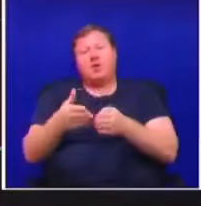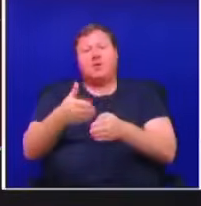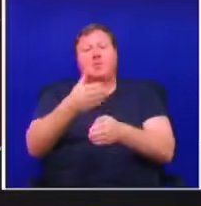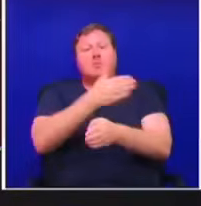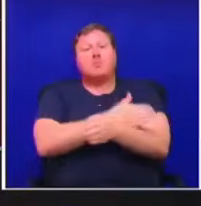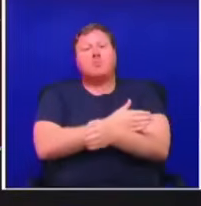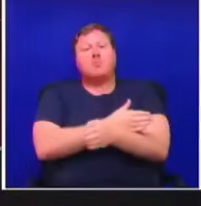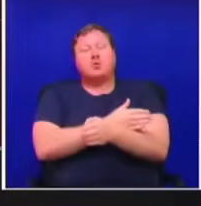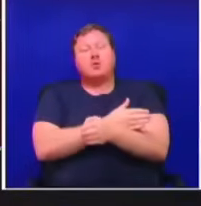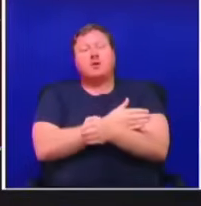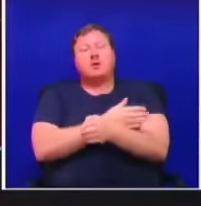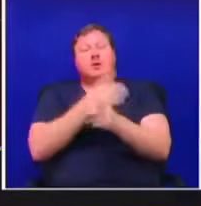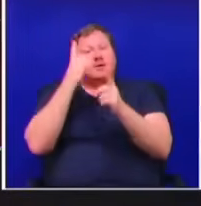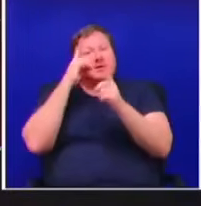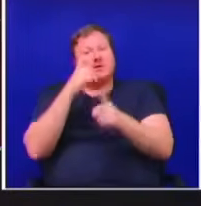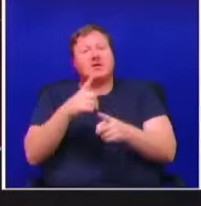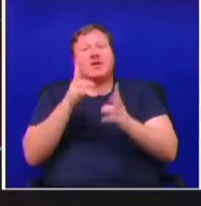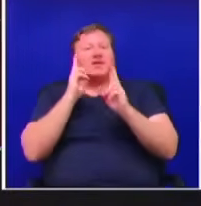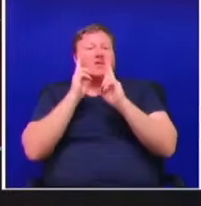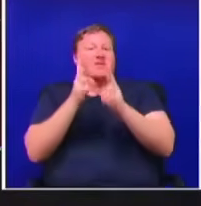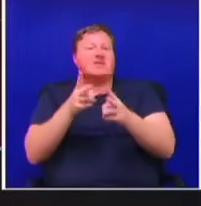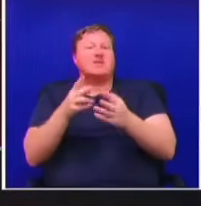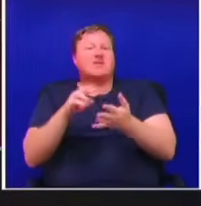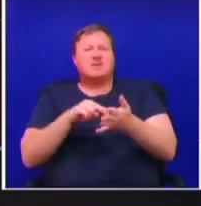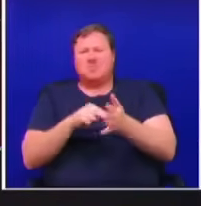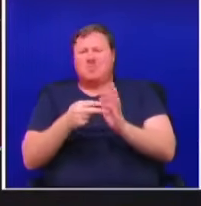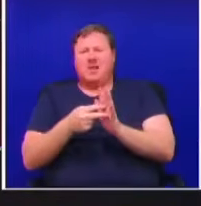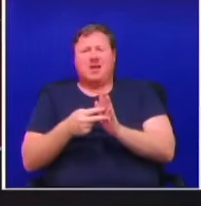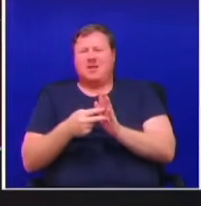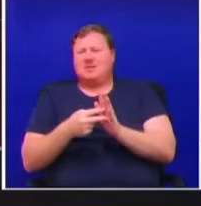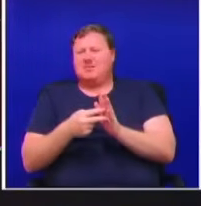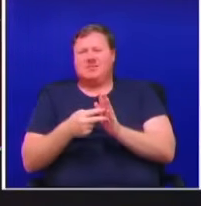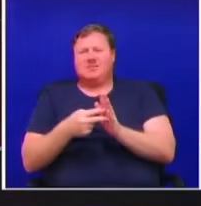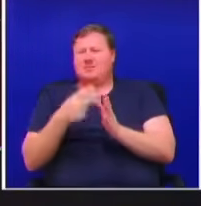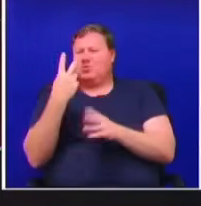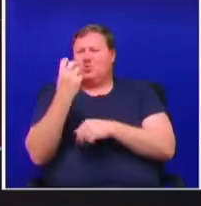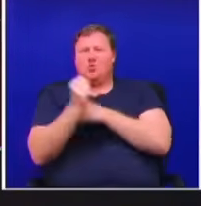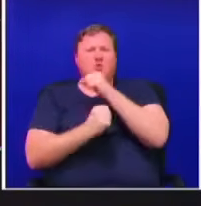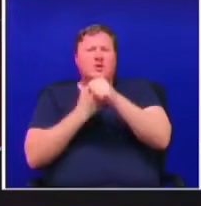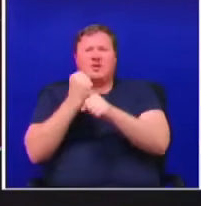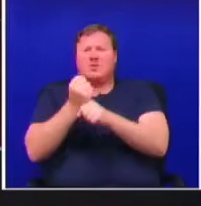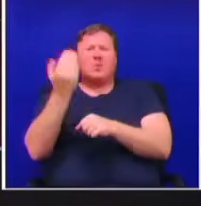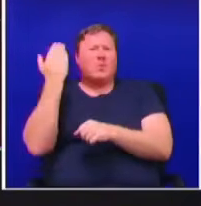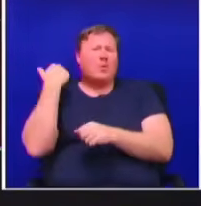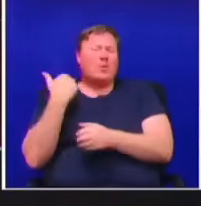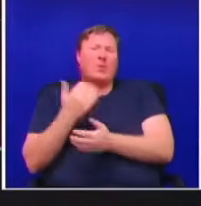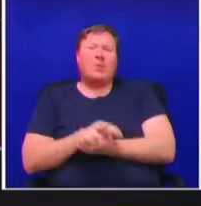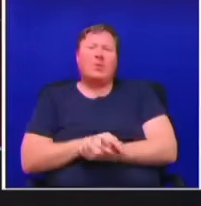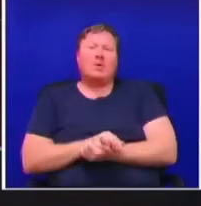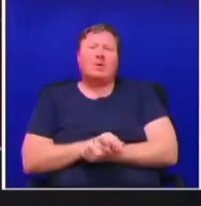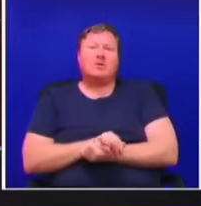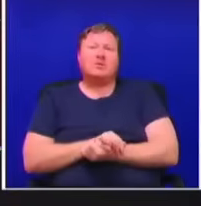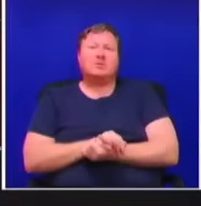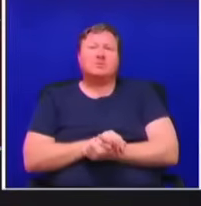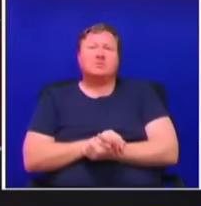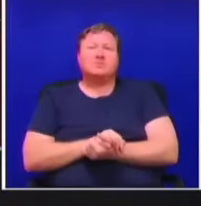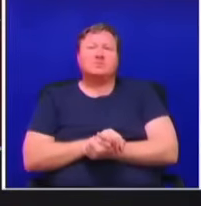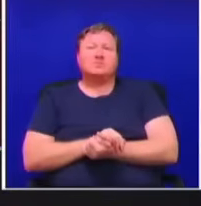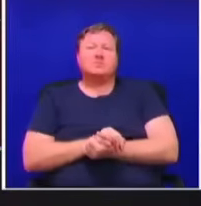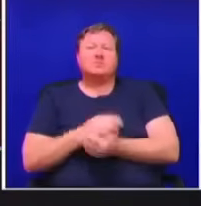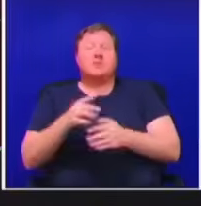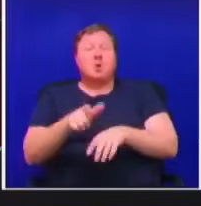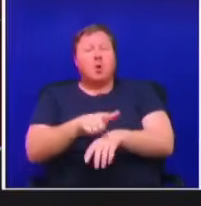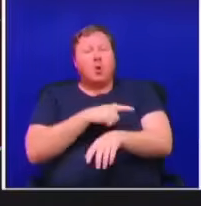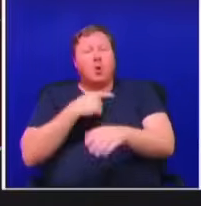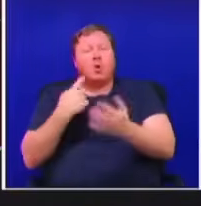predetermined visit, which was planned a number of almost 2 years ago. And I had a long discussion with